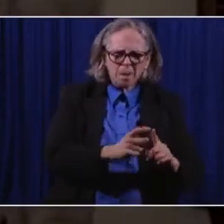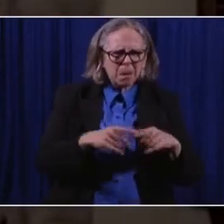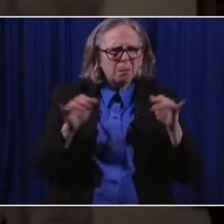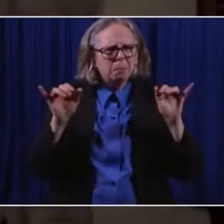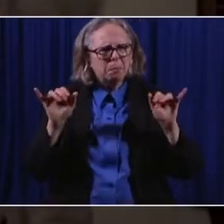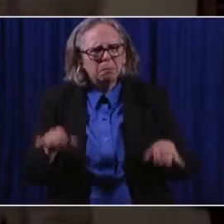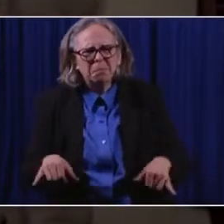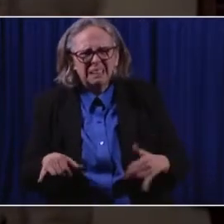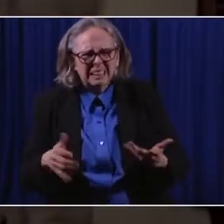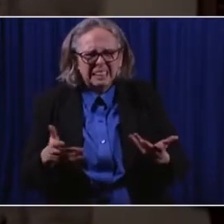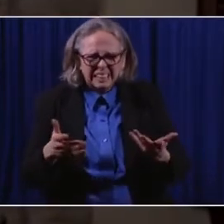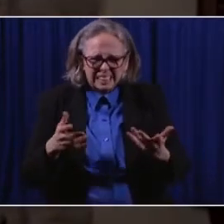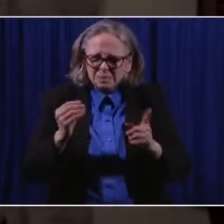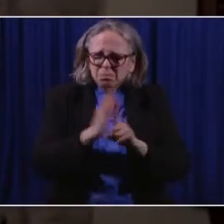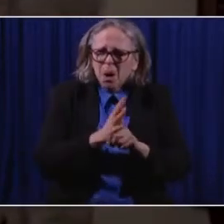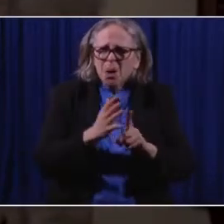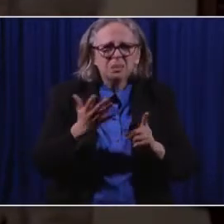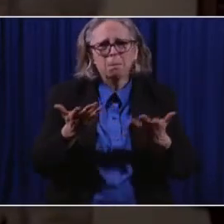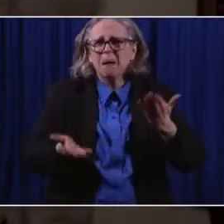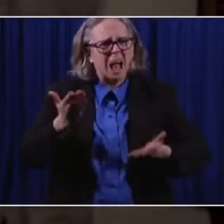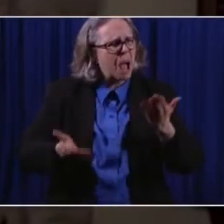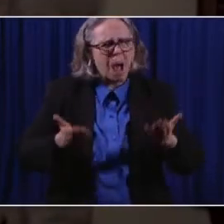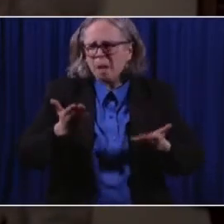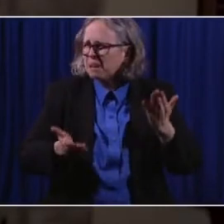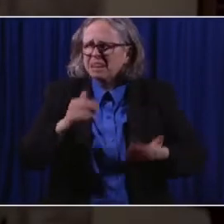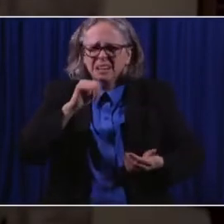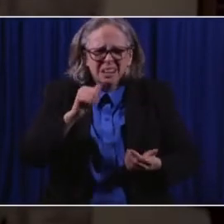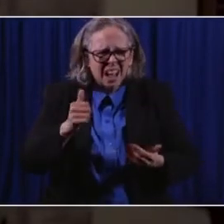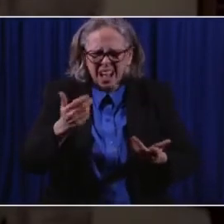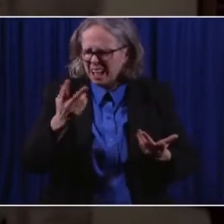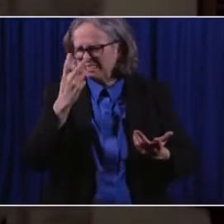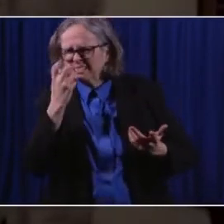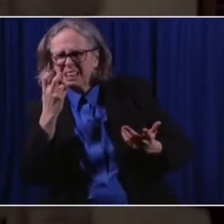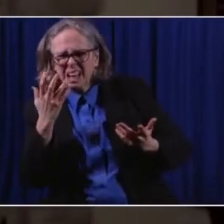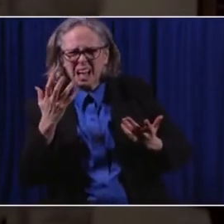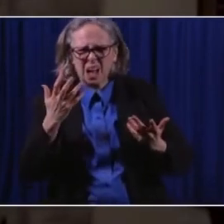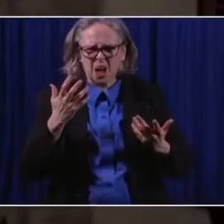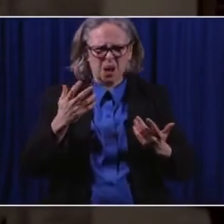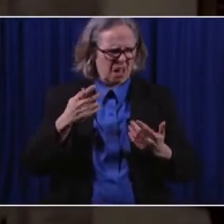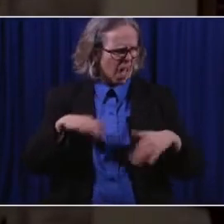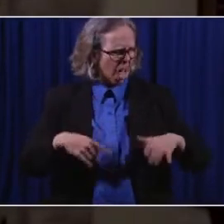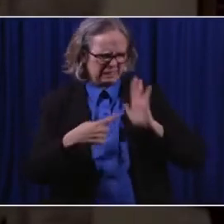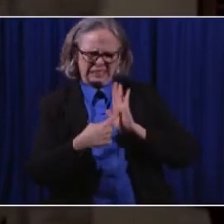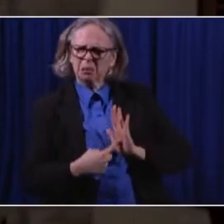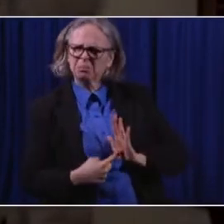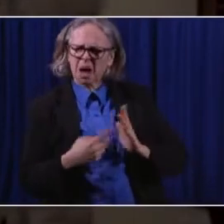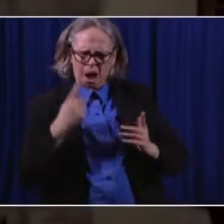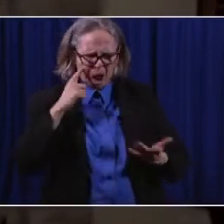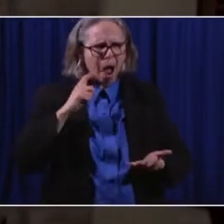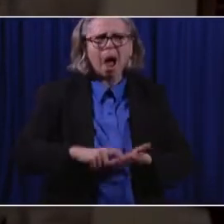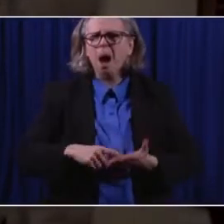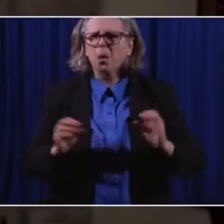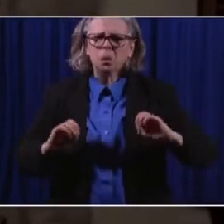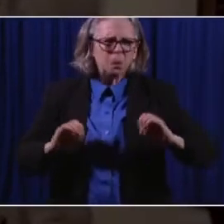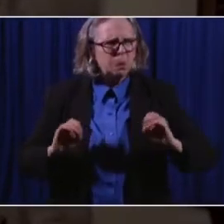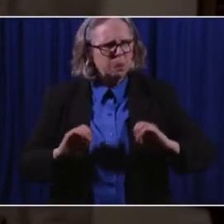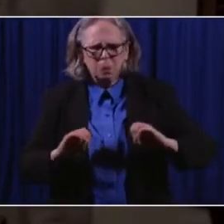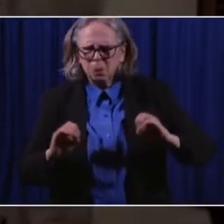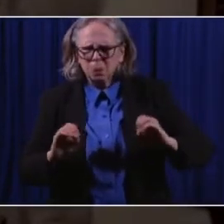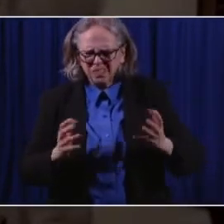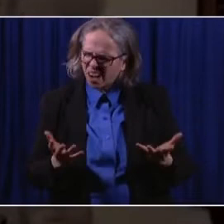infected. At least we're not seeing signs of that. Now, what we didn't know is we didn't have any tests to really to back that